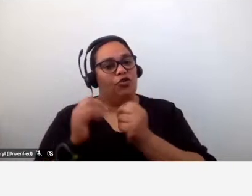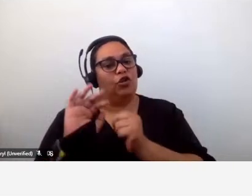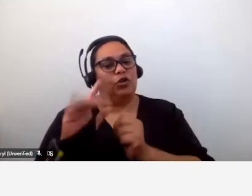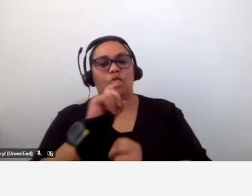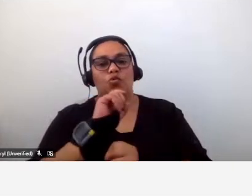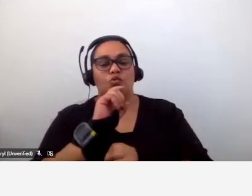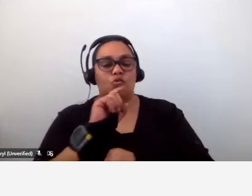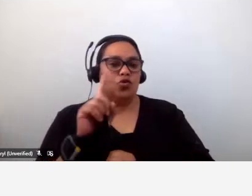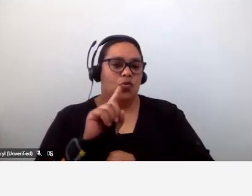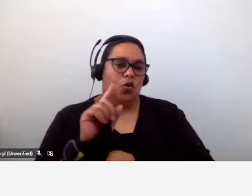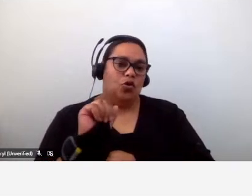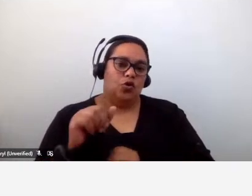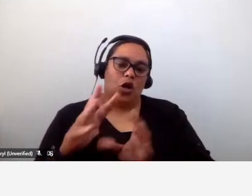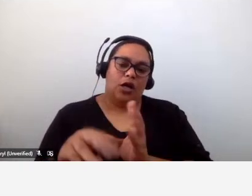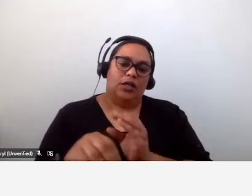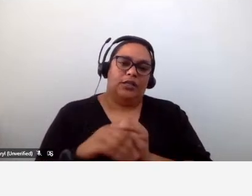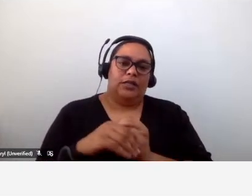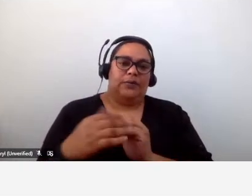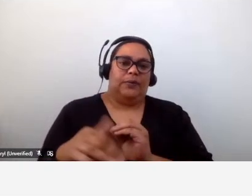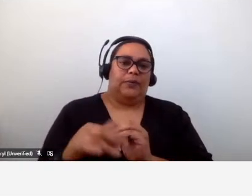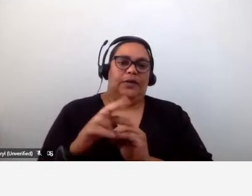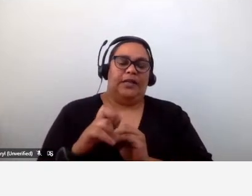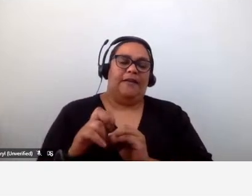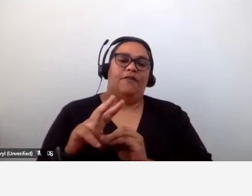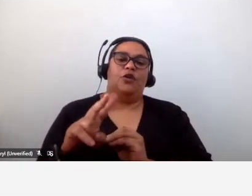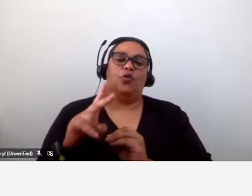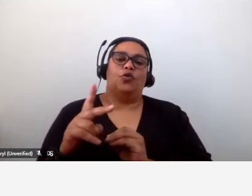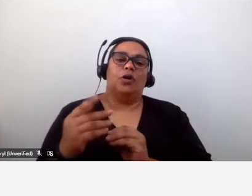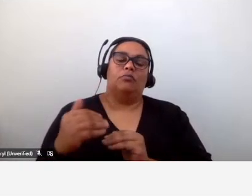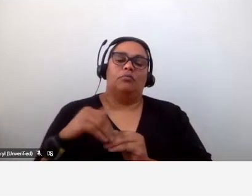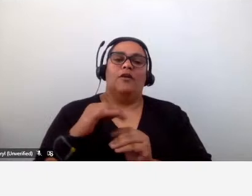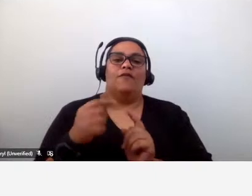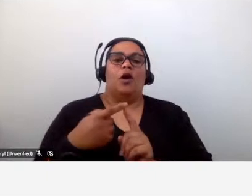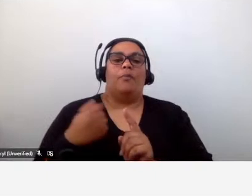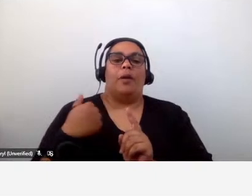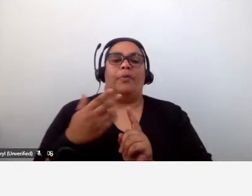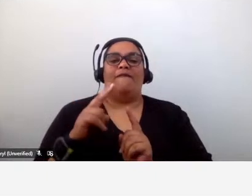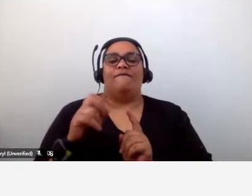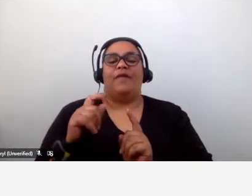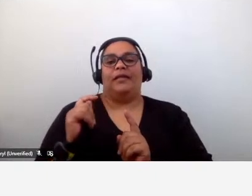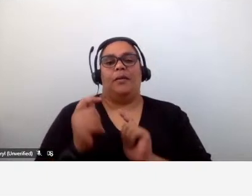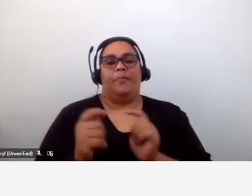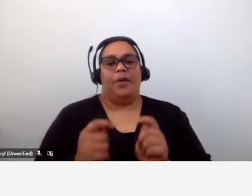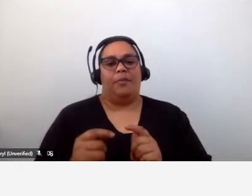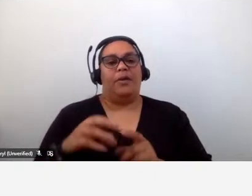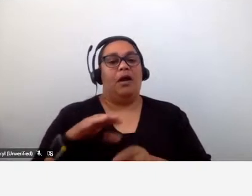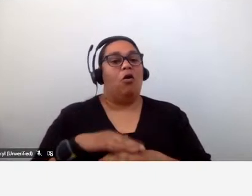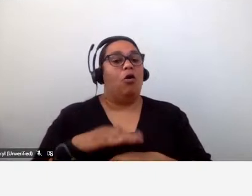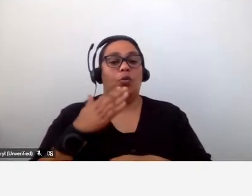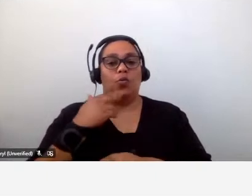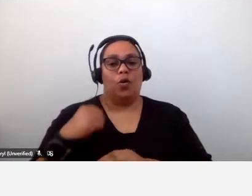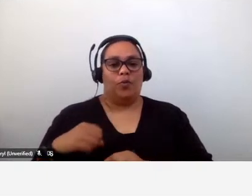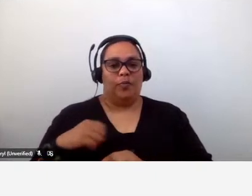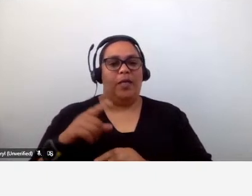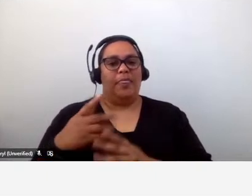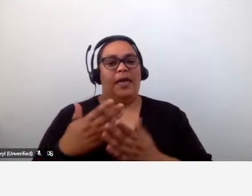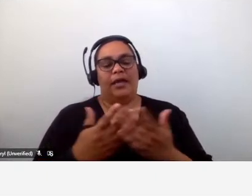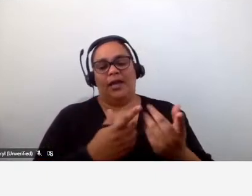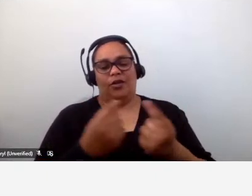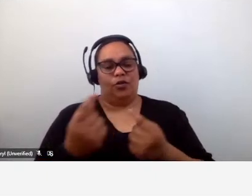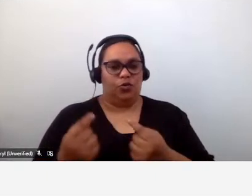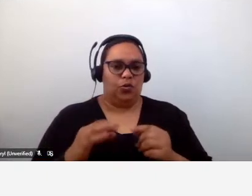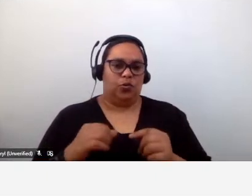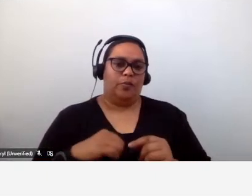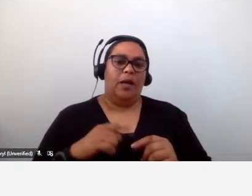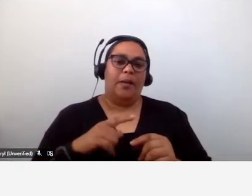use the additional revenue that will result from the application of the VAT payments on municipalities to cushion these municipalities.